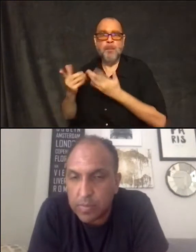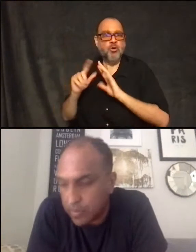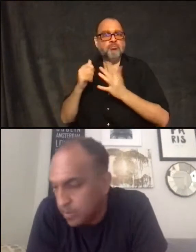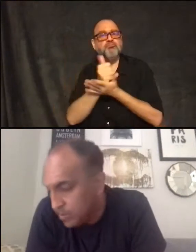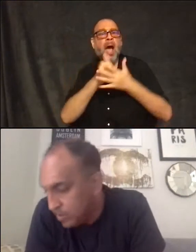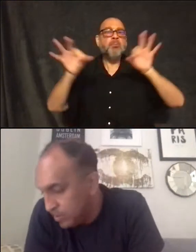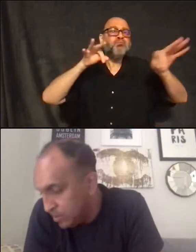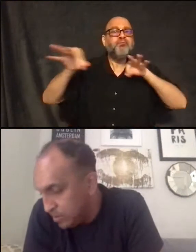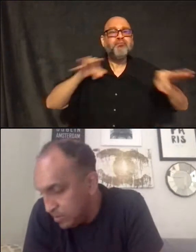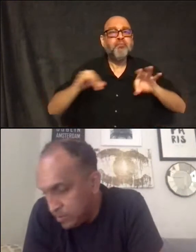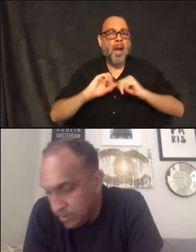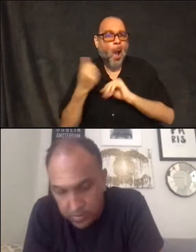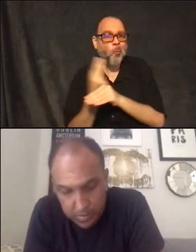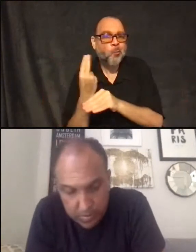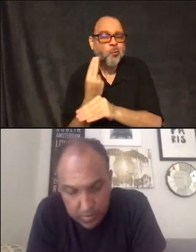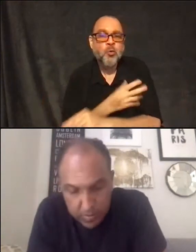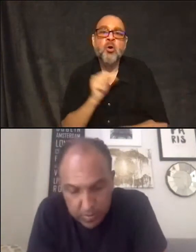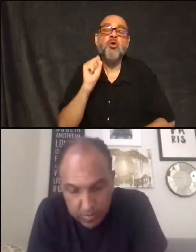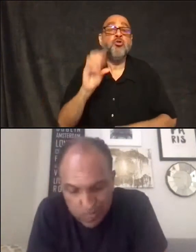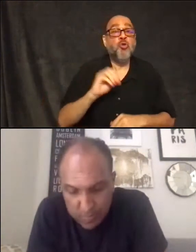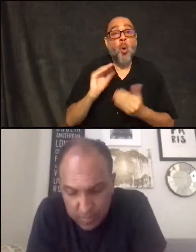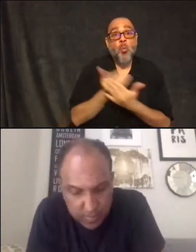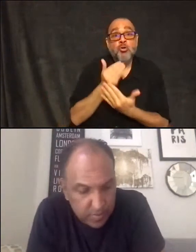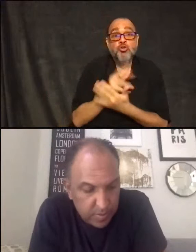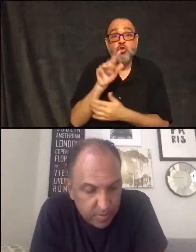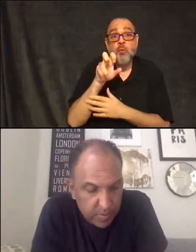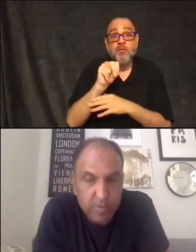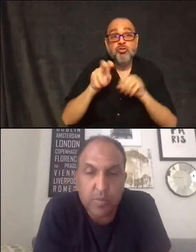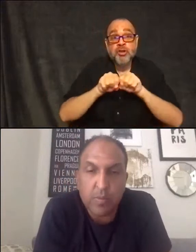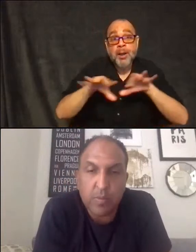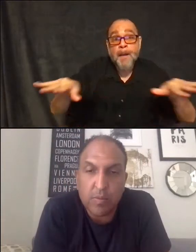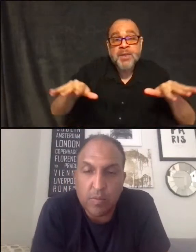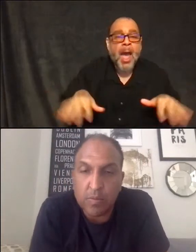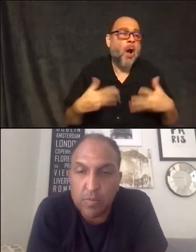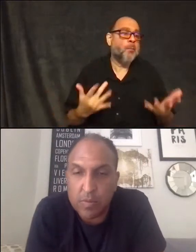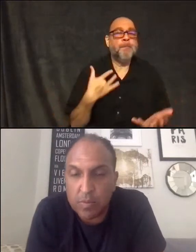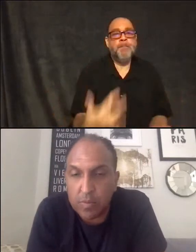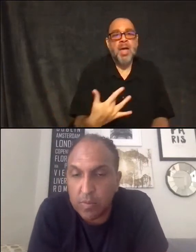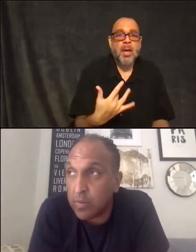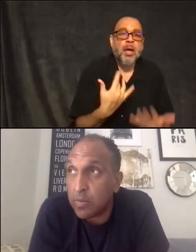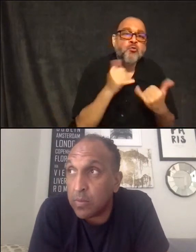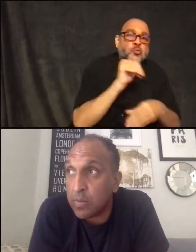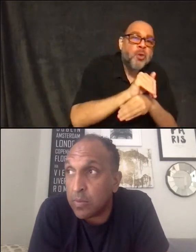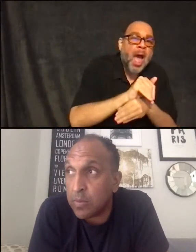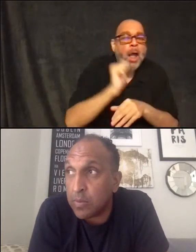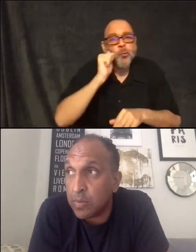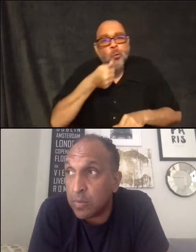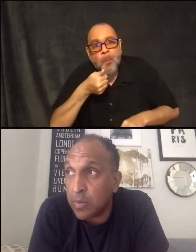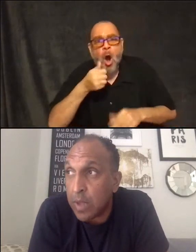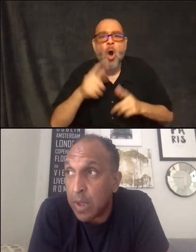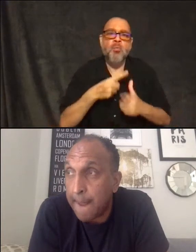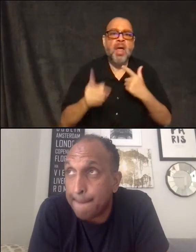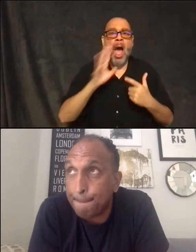version, which is generally tonight or tomorrow, I'll host a space highlighting all the features and then provide the community